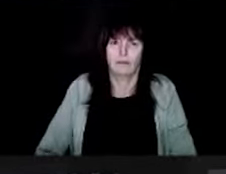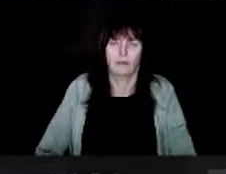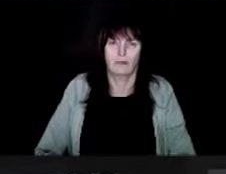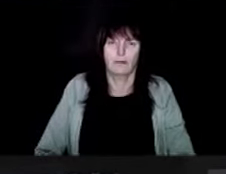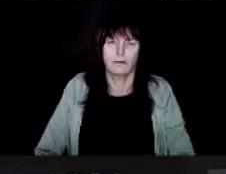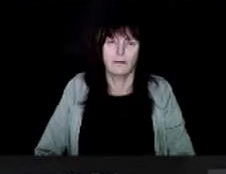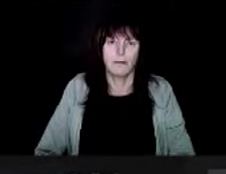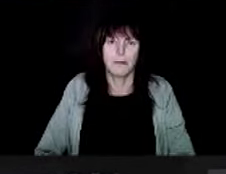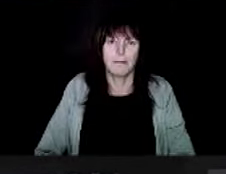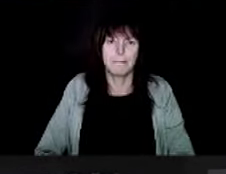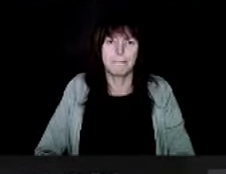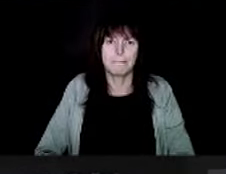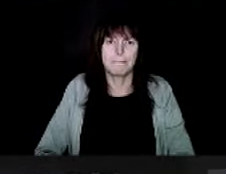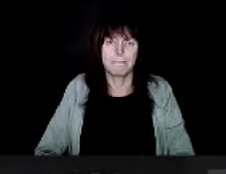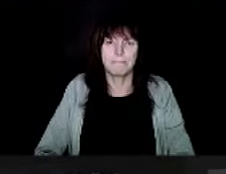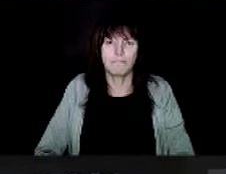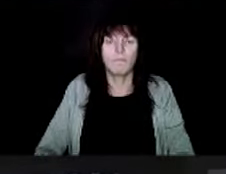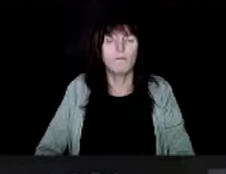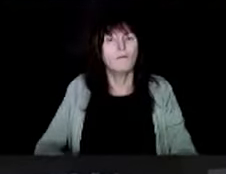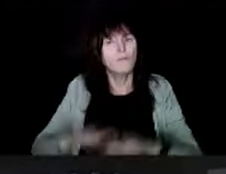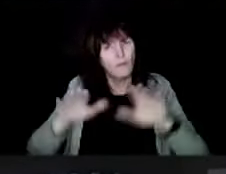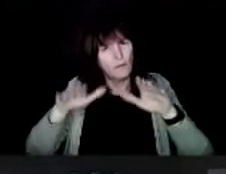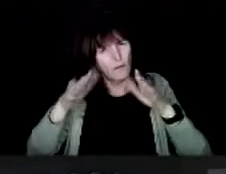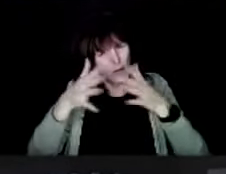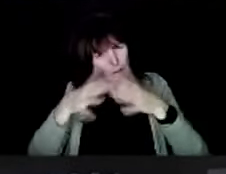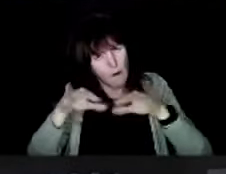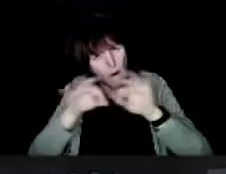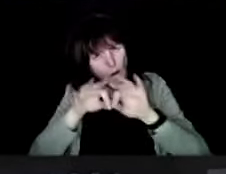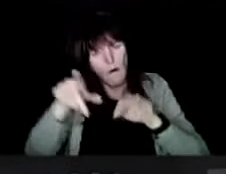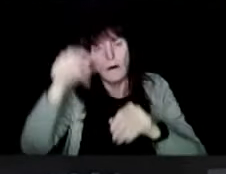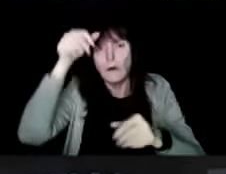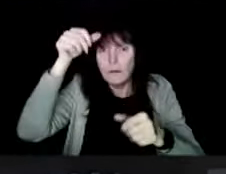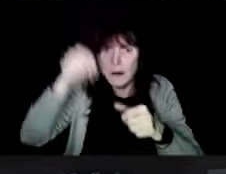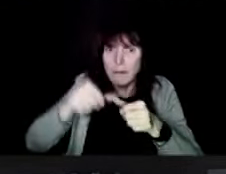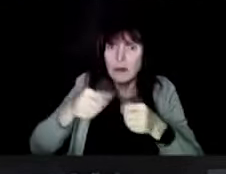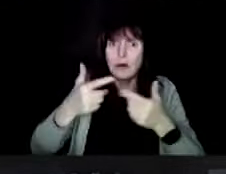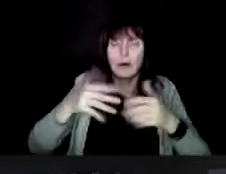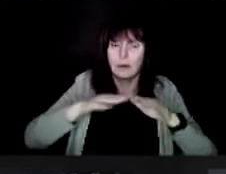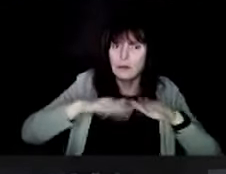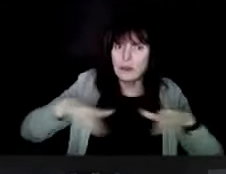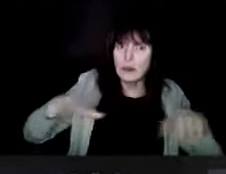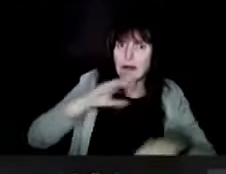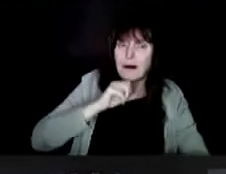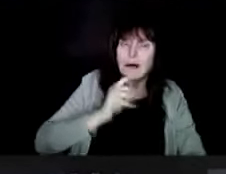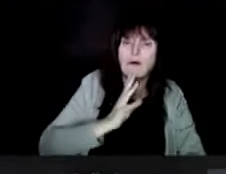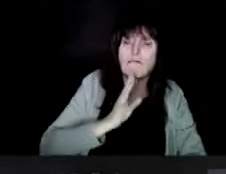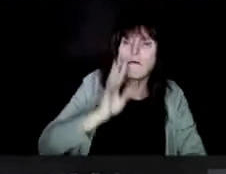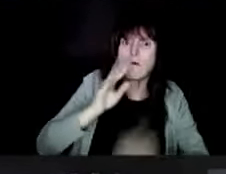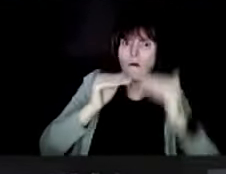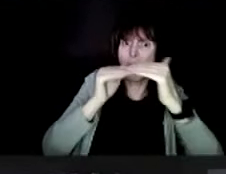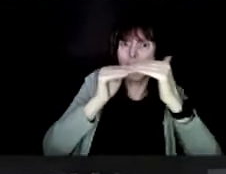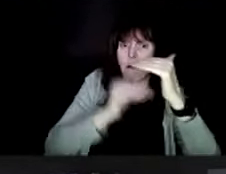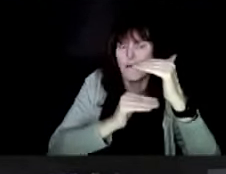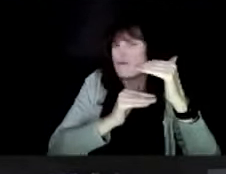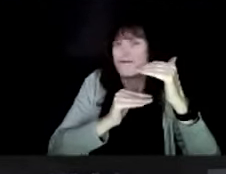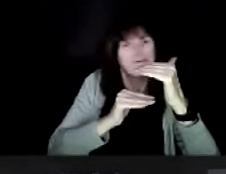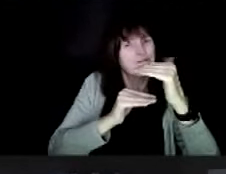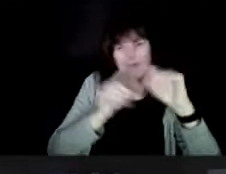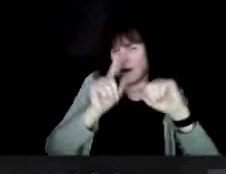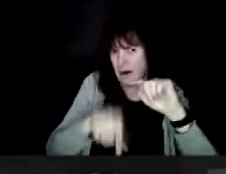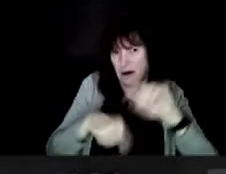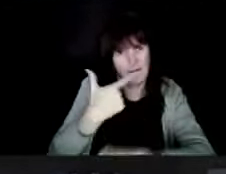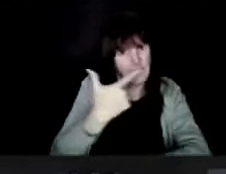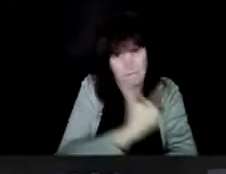those 4 and younger, can't be vaccinated because there's no vaccine available for them yet. The best way to protect them